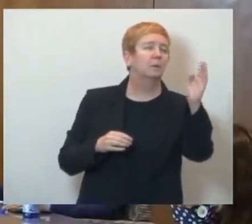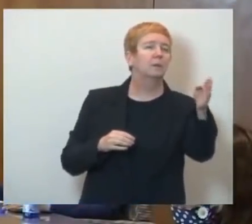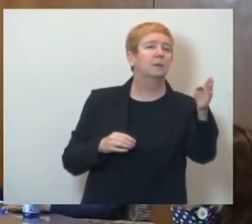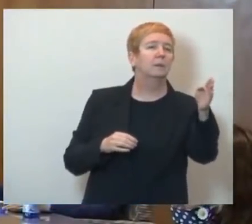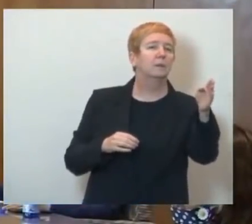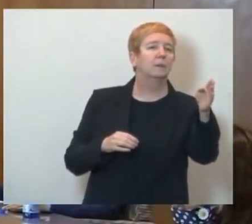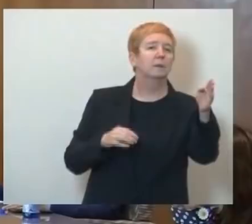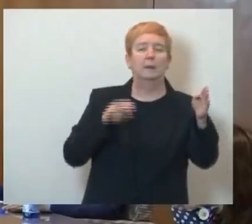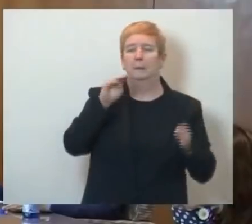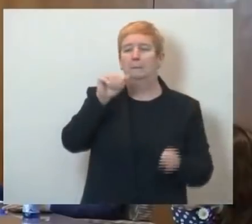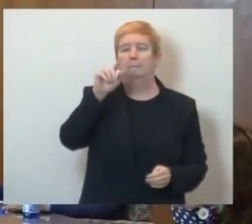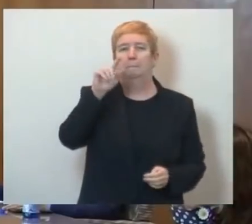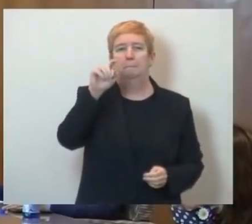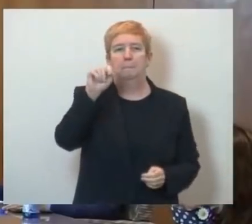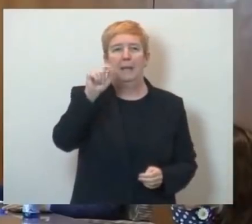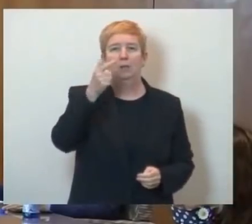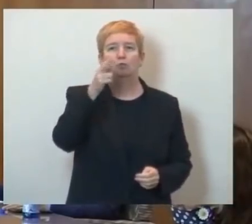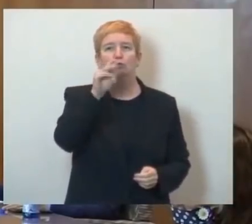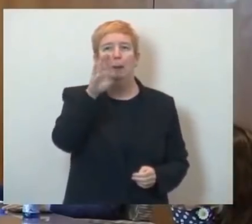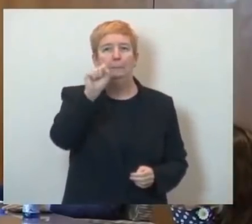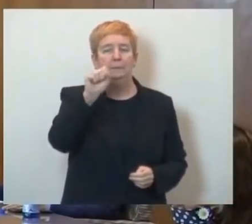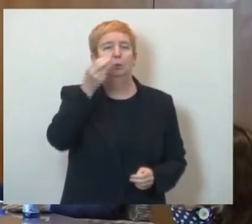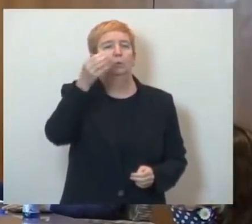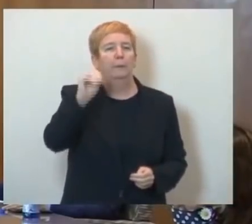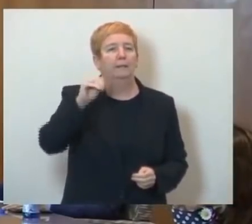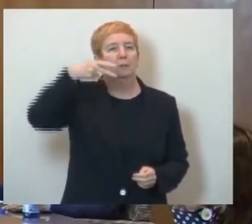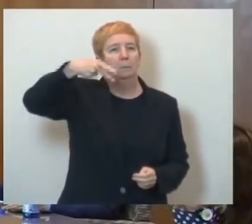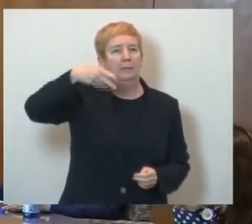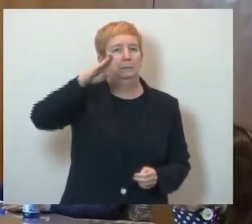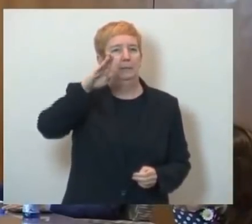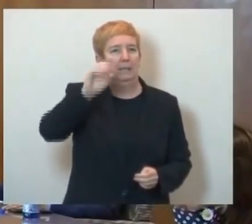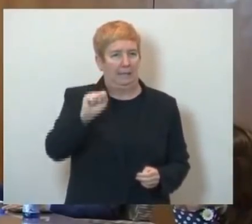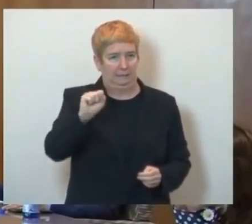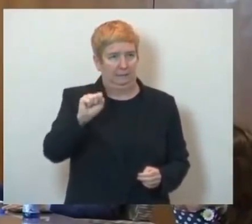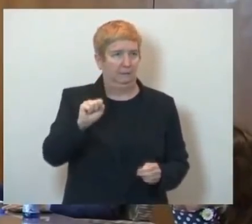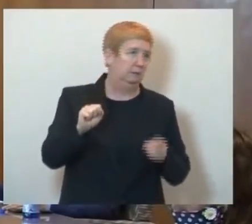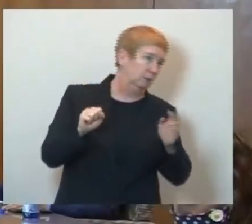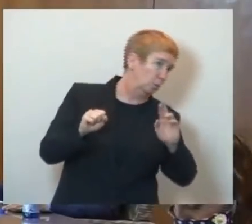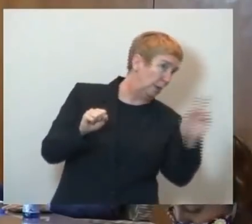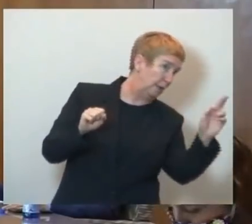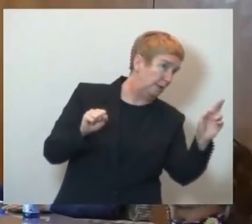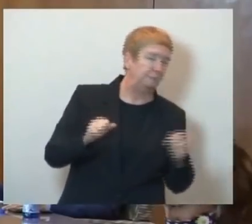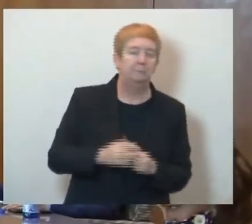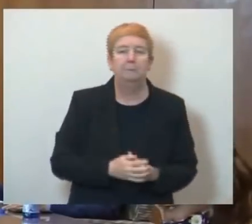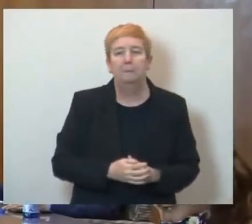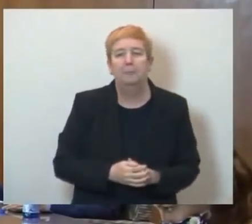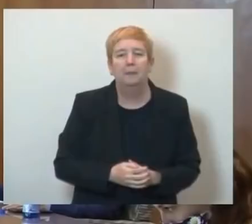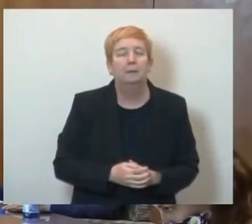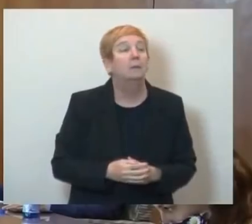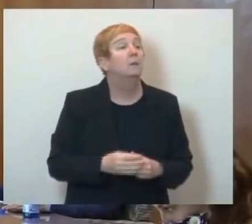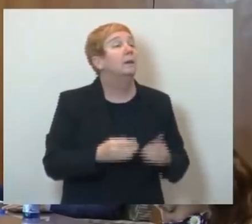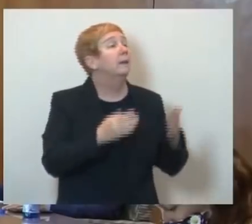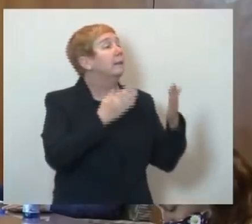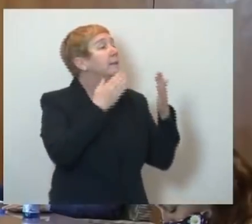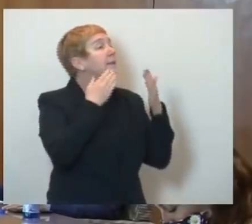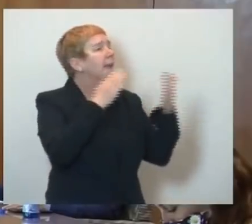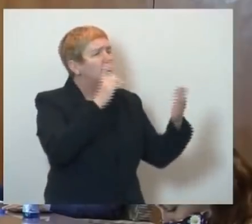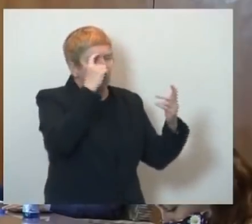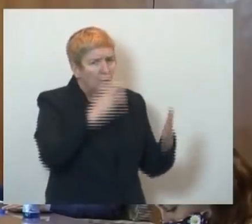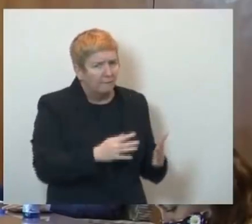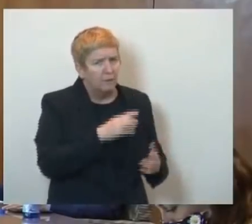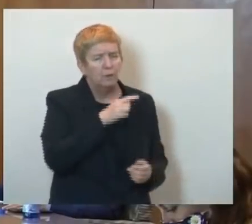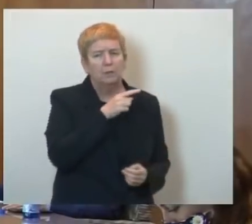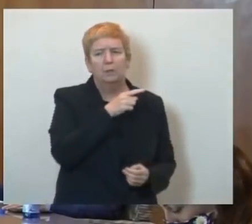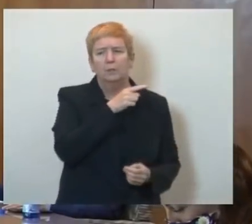to Matt Grubbs with New Mexico PBS. Matt, you are unmuted. Go ahead and ask your question. Thank you. Governor, you all seem to